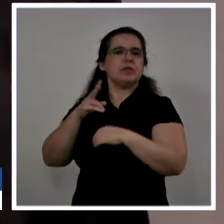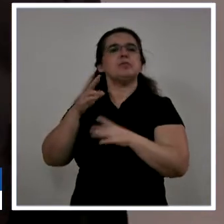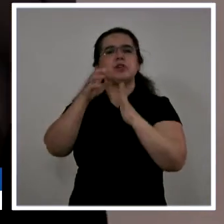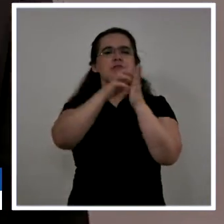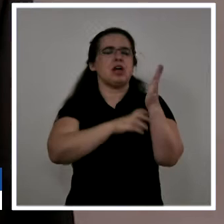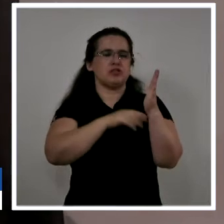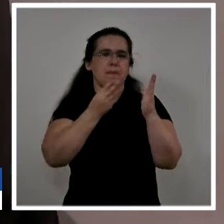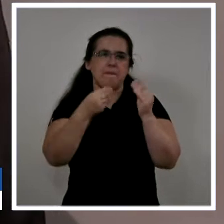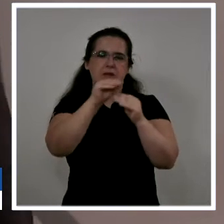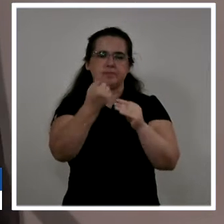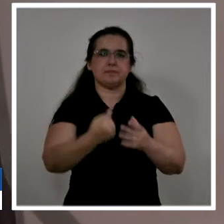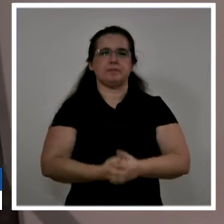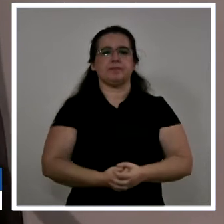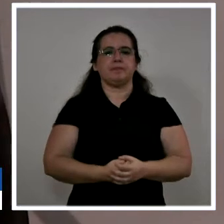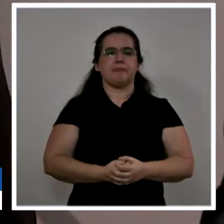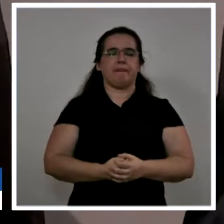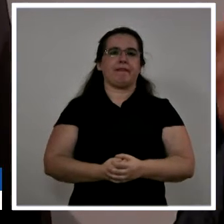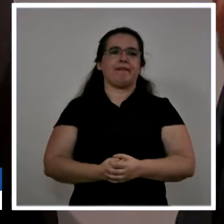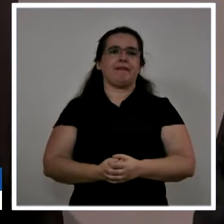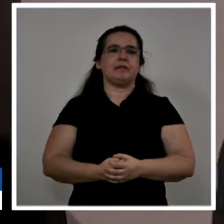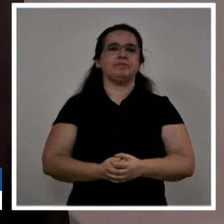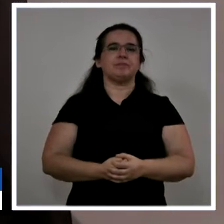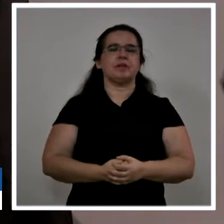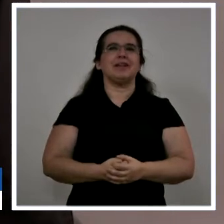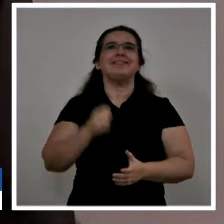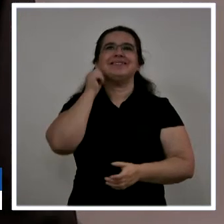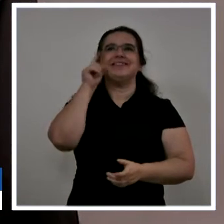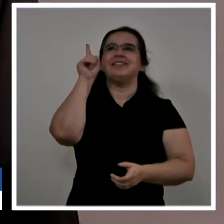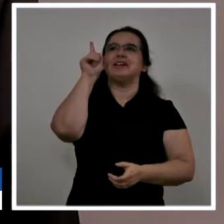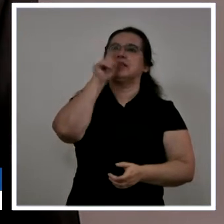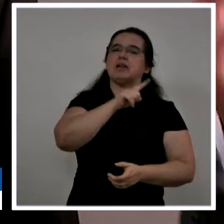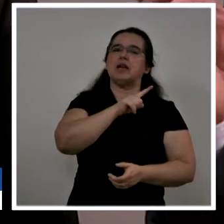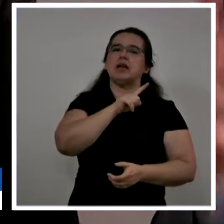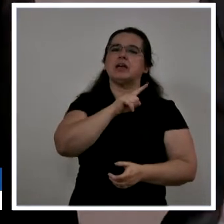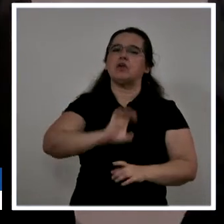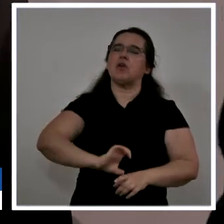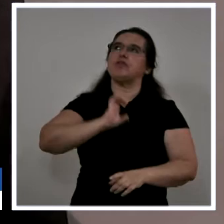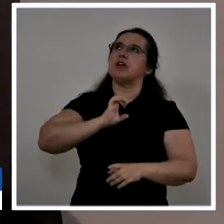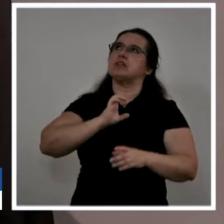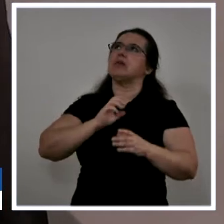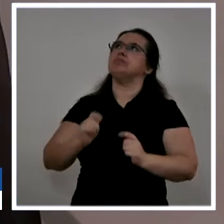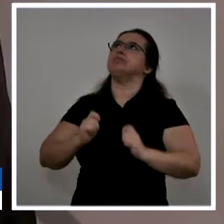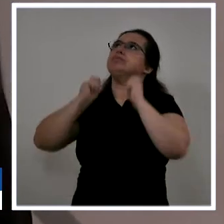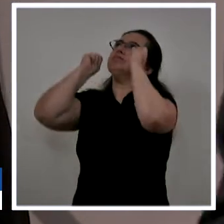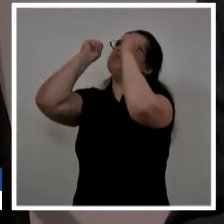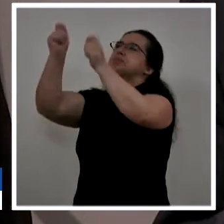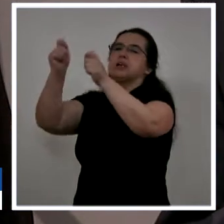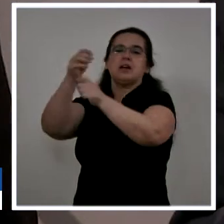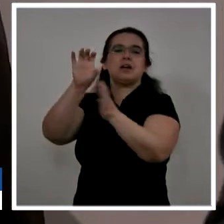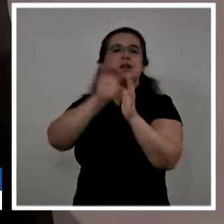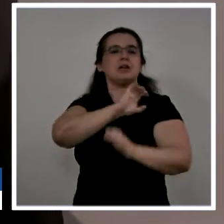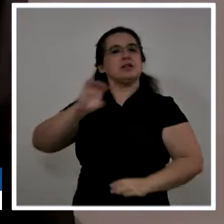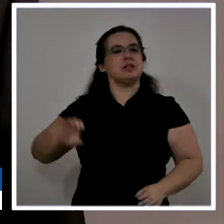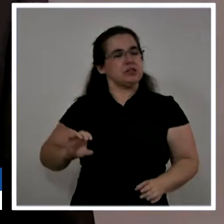texto. Those who put their trust in Christ, aqueles que põem a sua confiança em Cristo, are not to be enslaved by